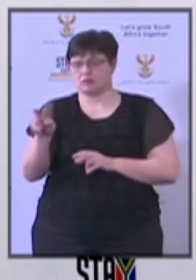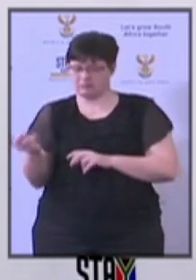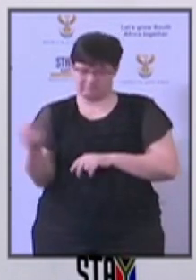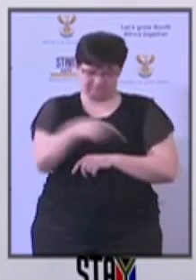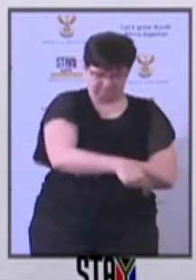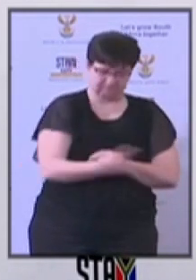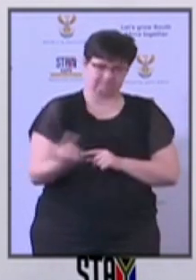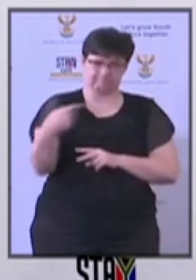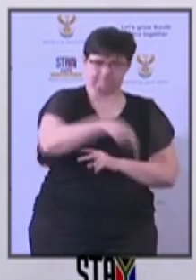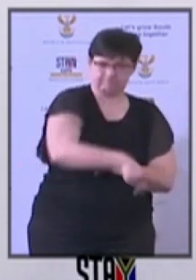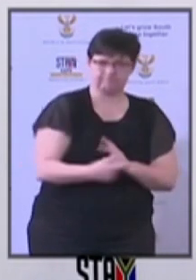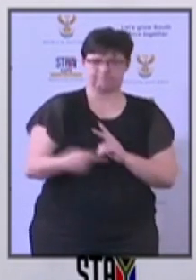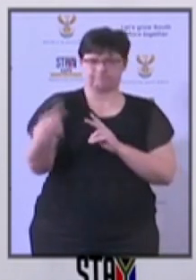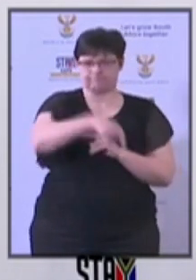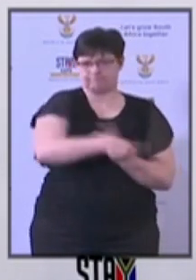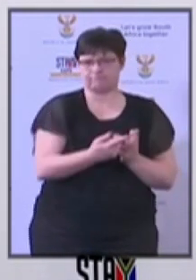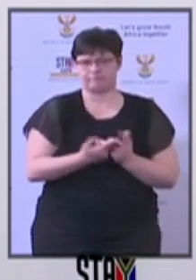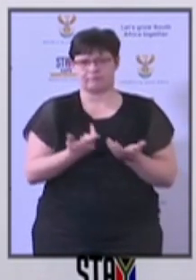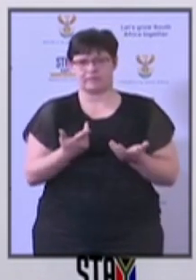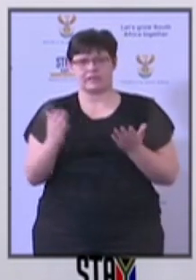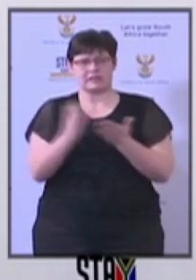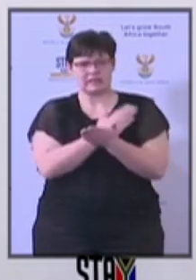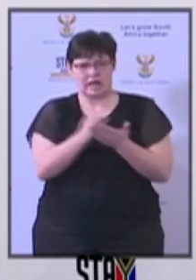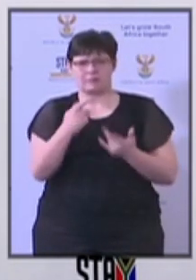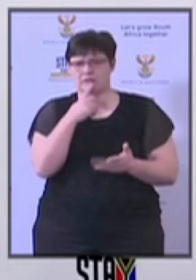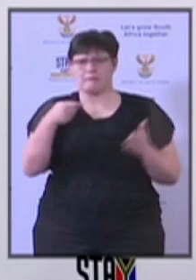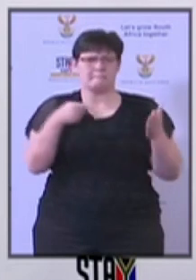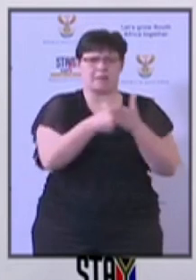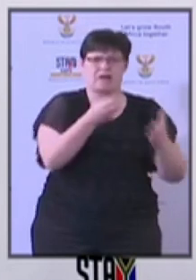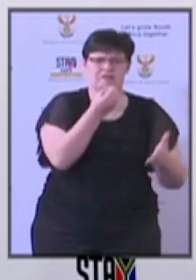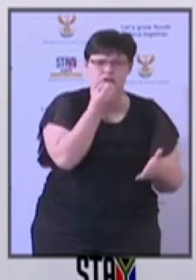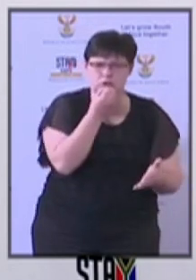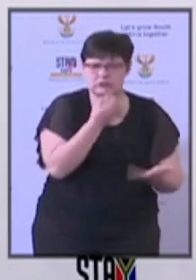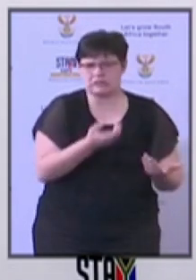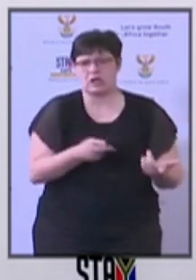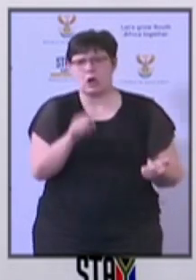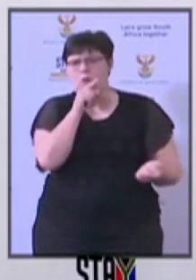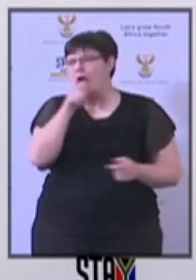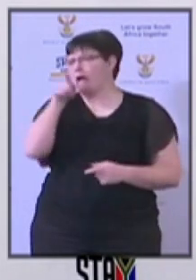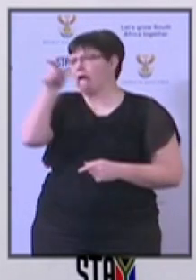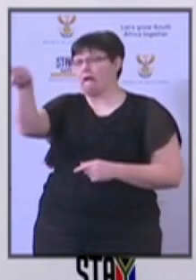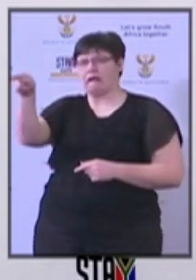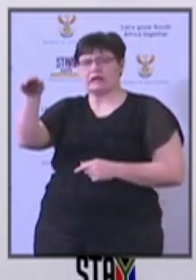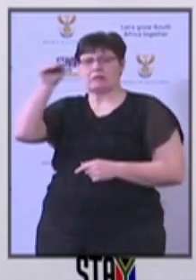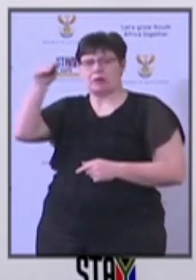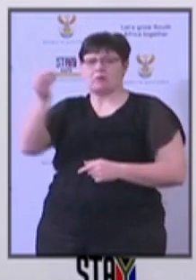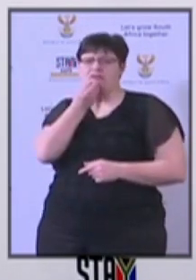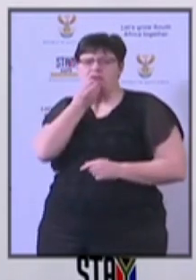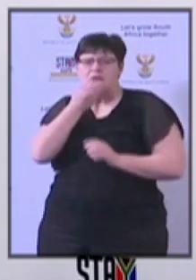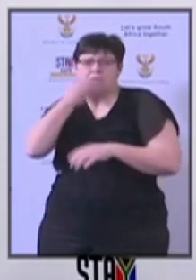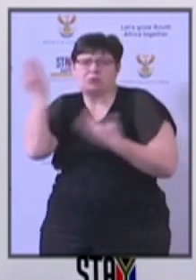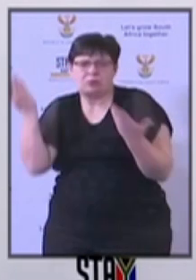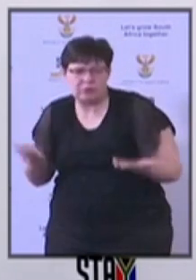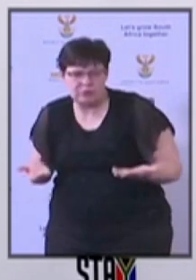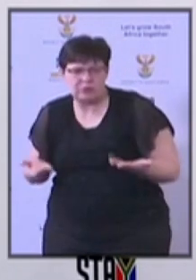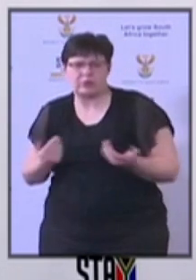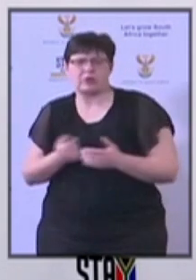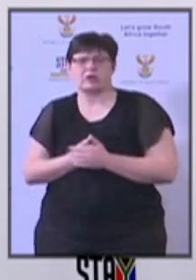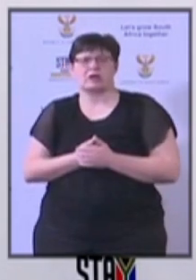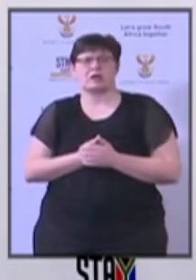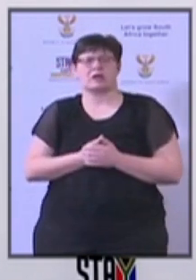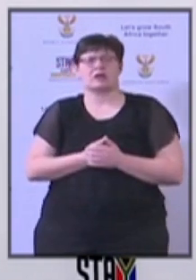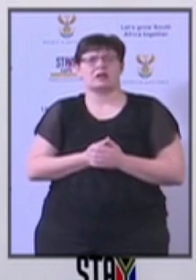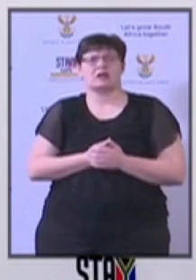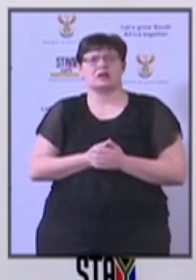to come to South Africa, some saying they are here to buy food because the shelves over that side are empty. There was even